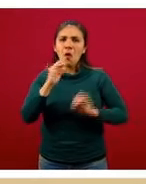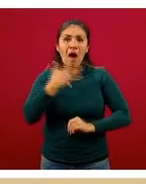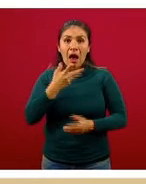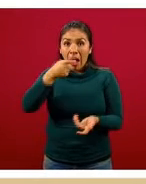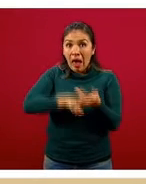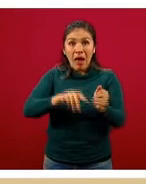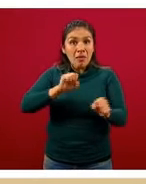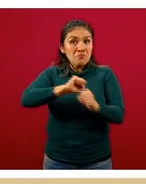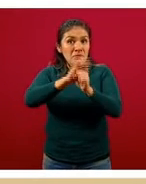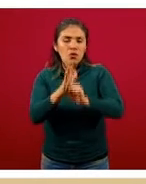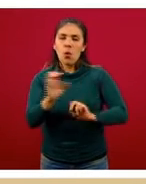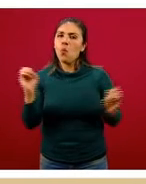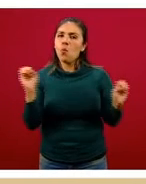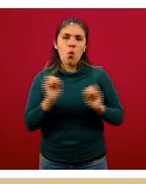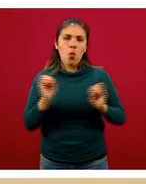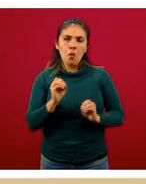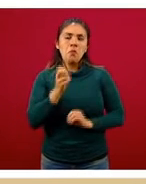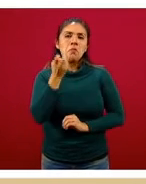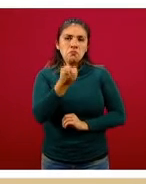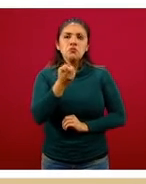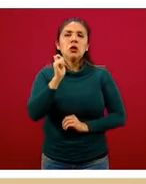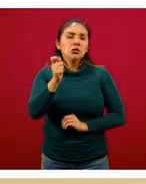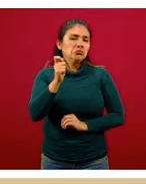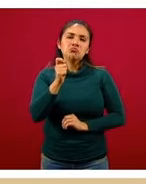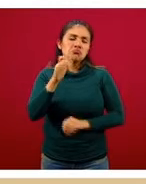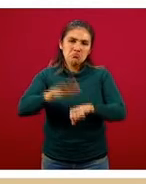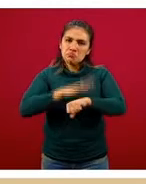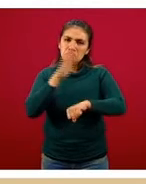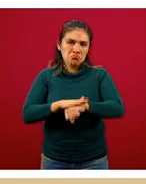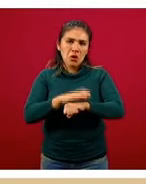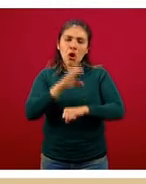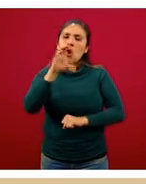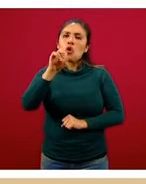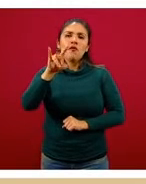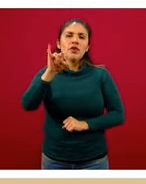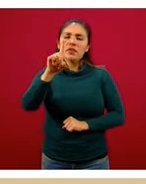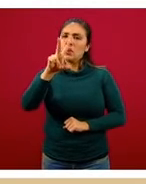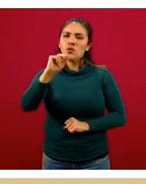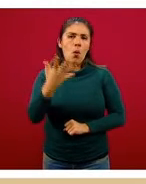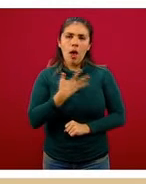18,812 suspect cases. We have